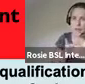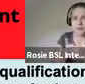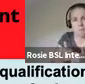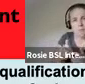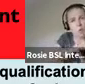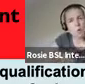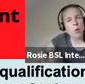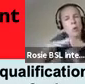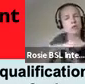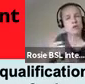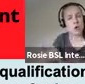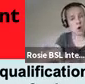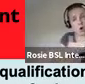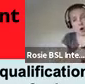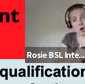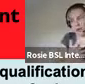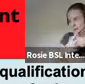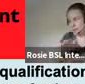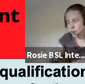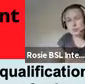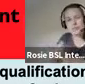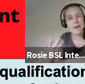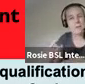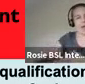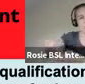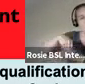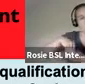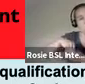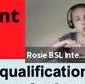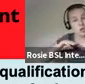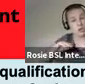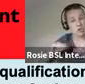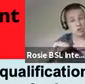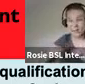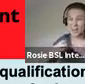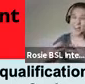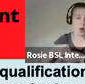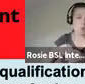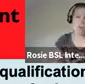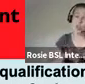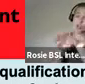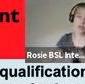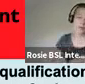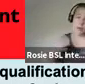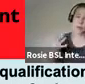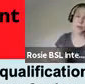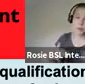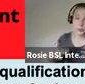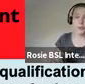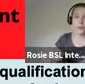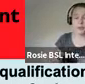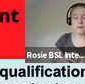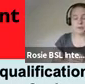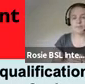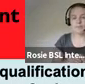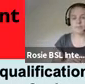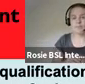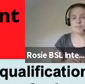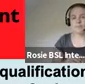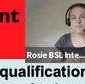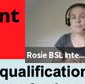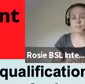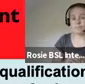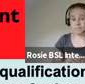early childhood inclusion trainings for inclusion in general, and then shifting their interest